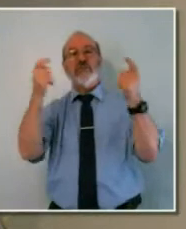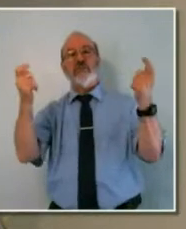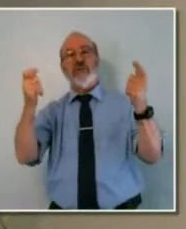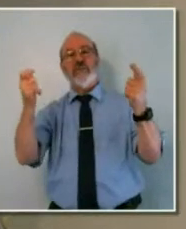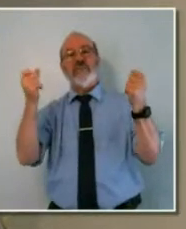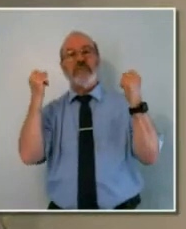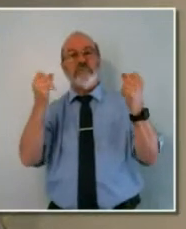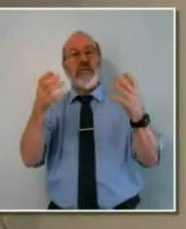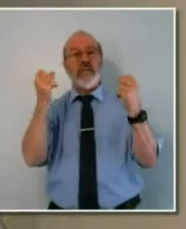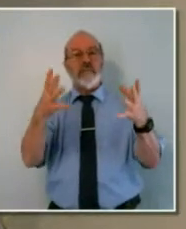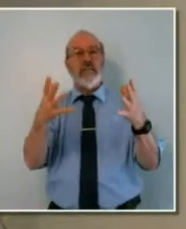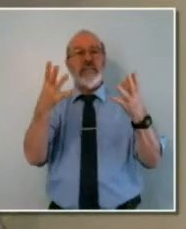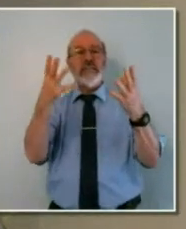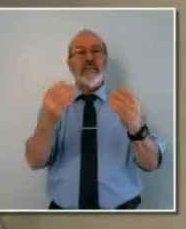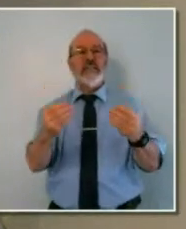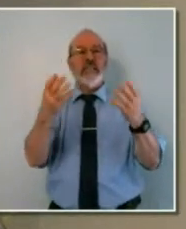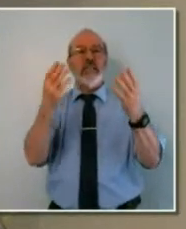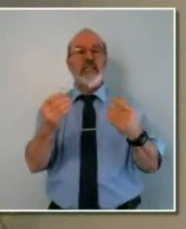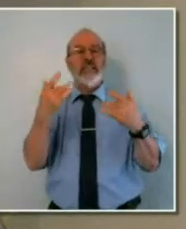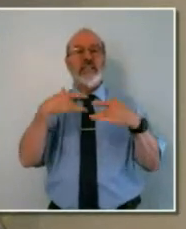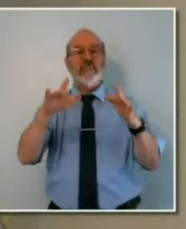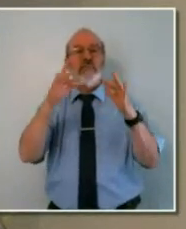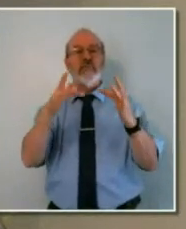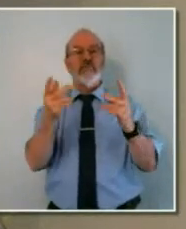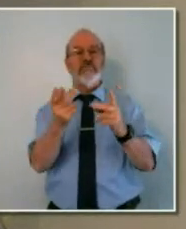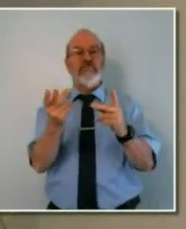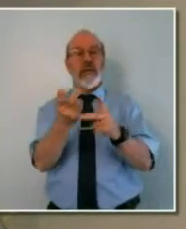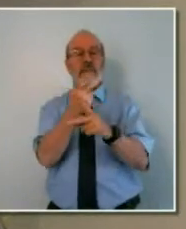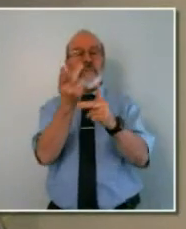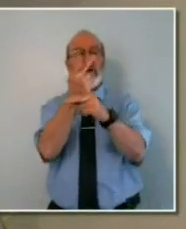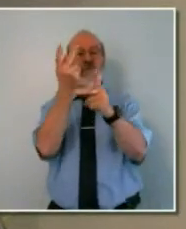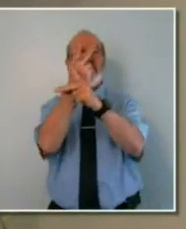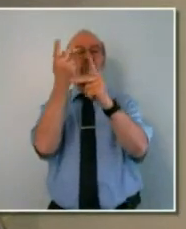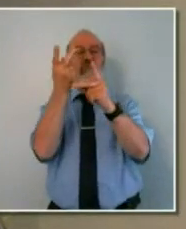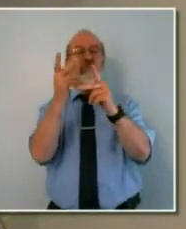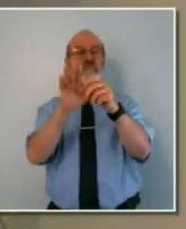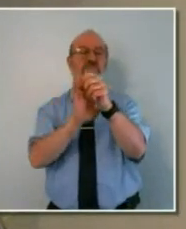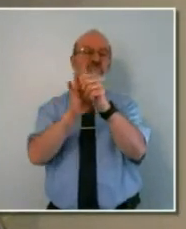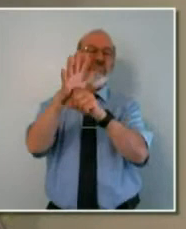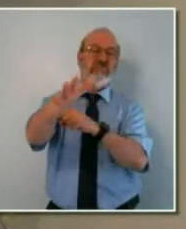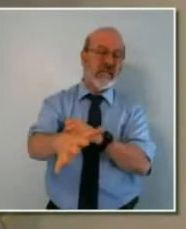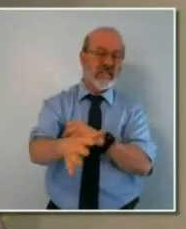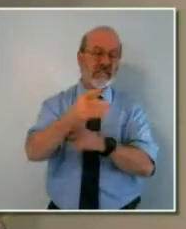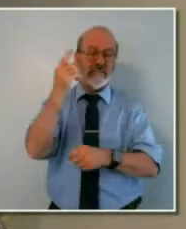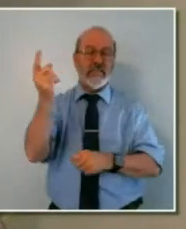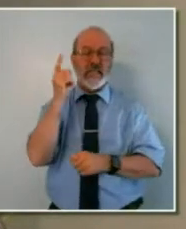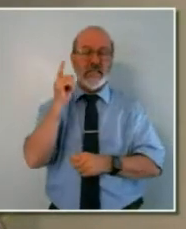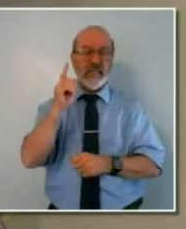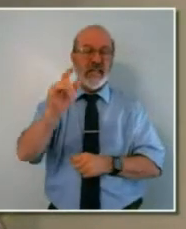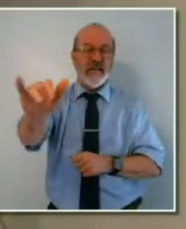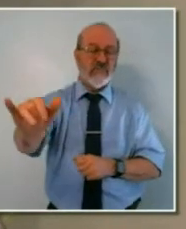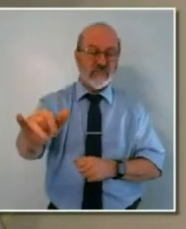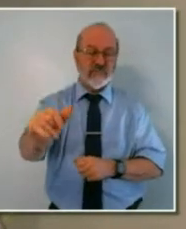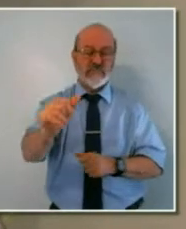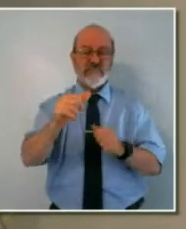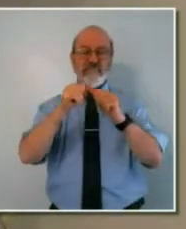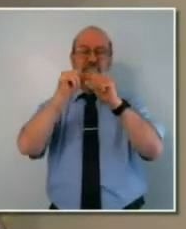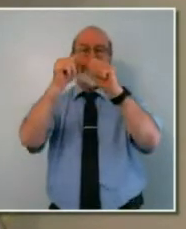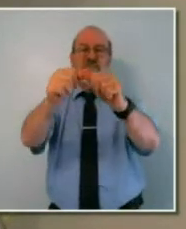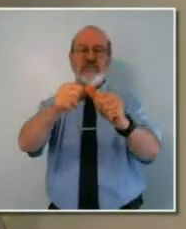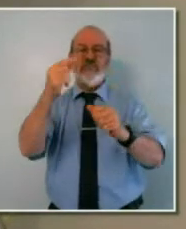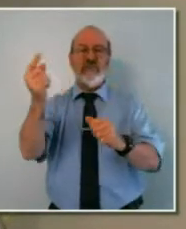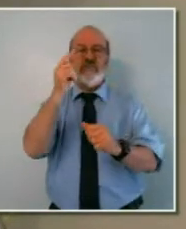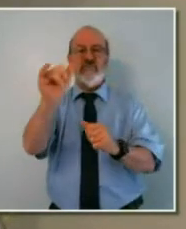and tender and a multitude and plenteous and everlasting and enduring forever. It's on